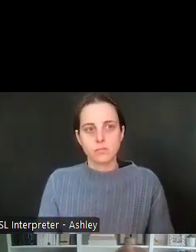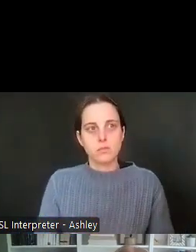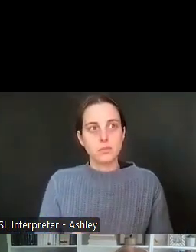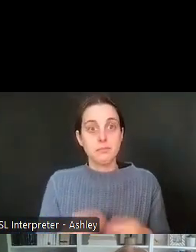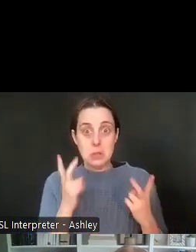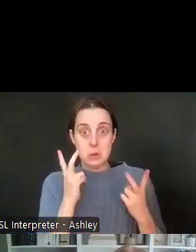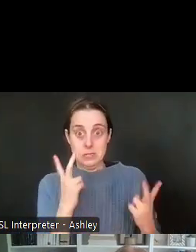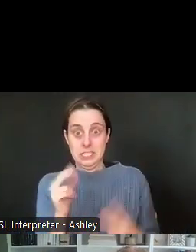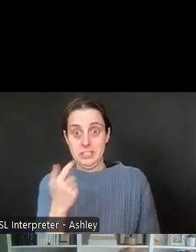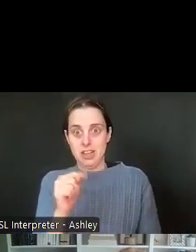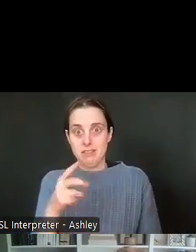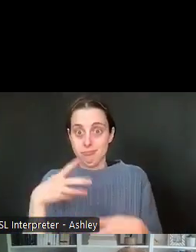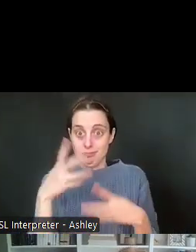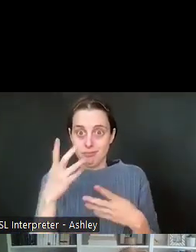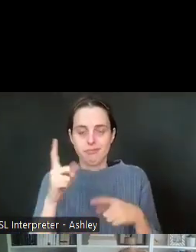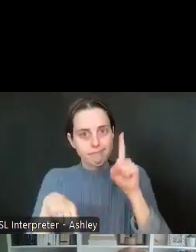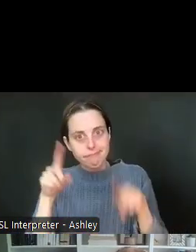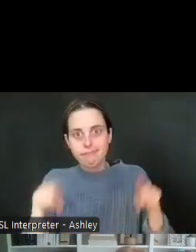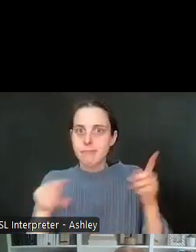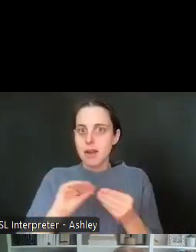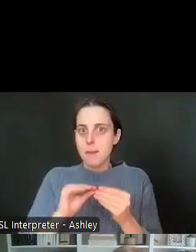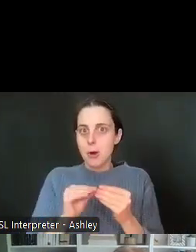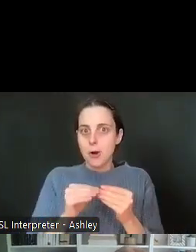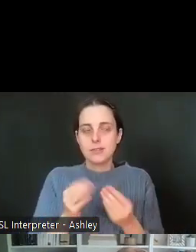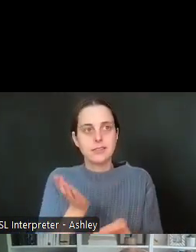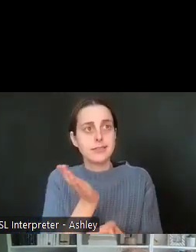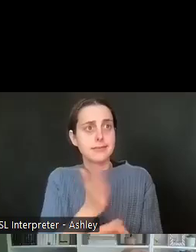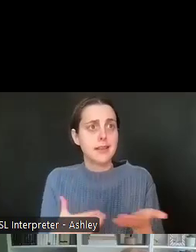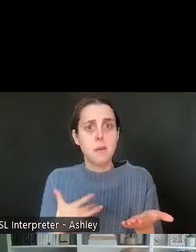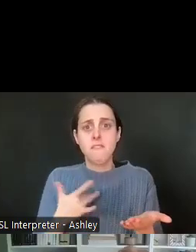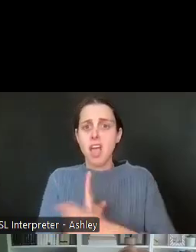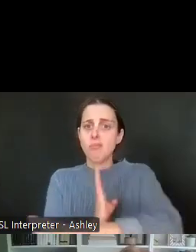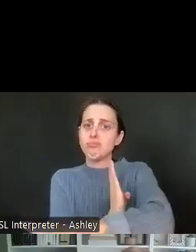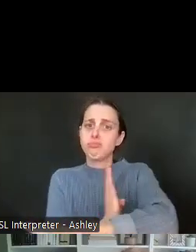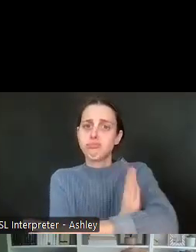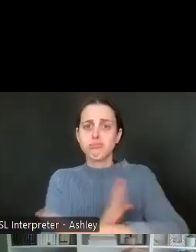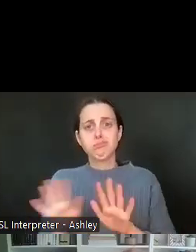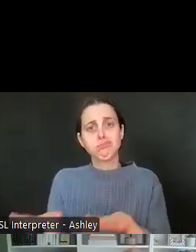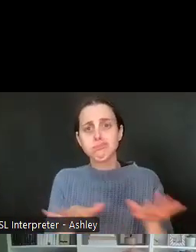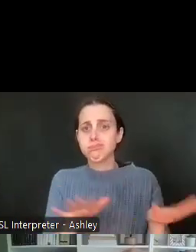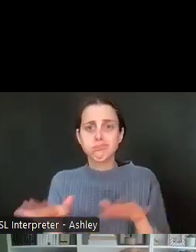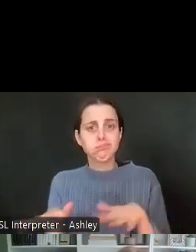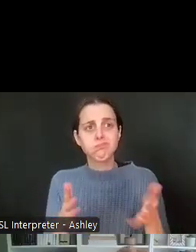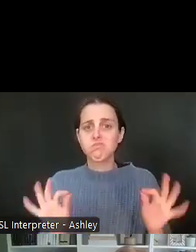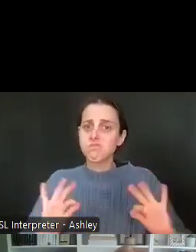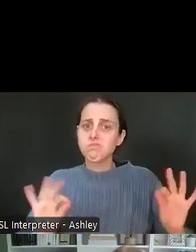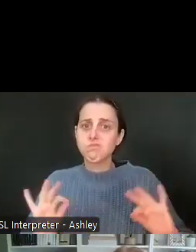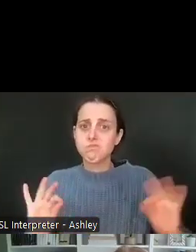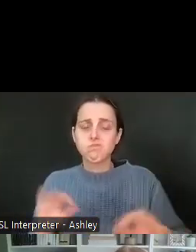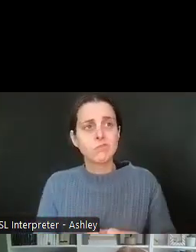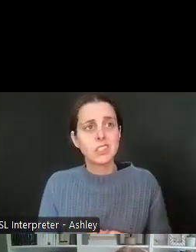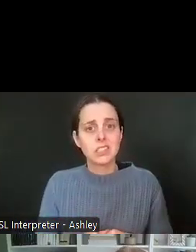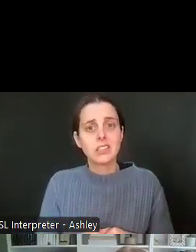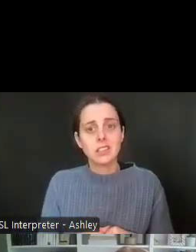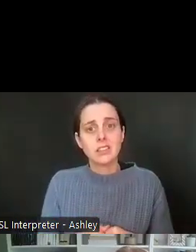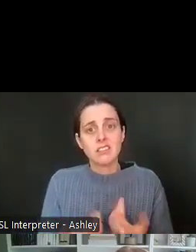range of numbers. We have some of us here today who are at the lower end of the scale. I have seen more than a few that have come